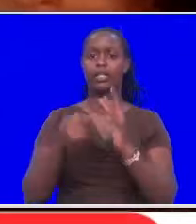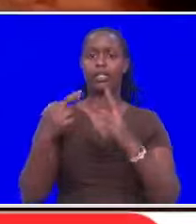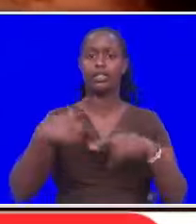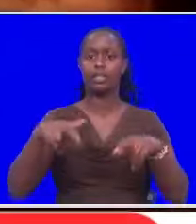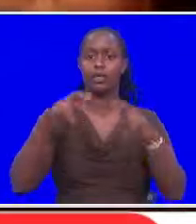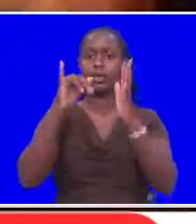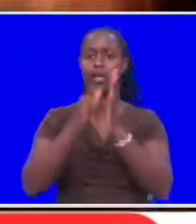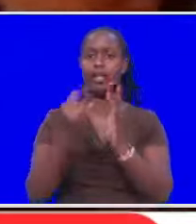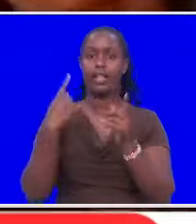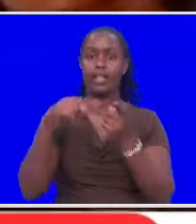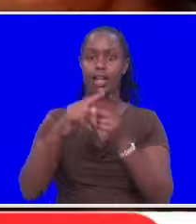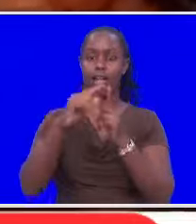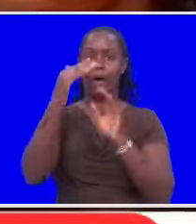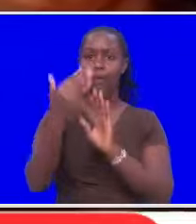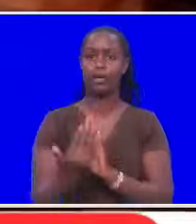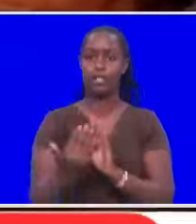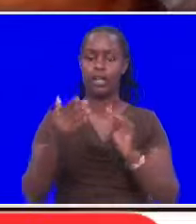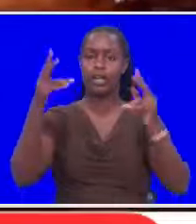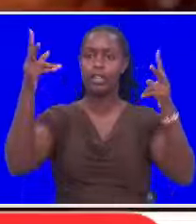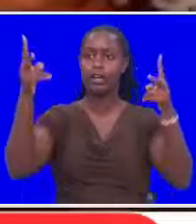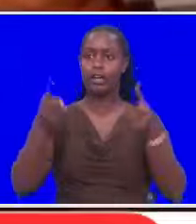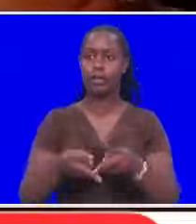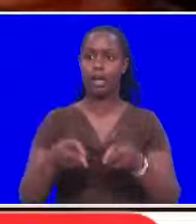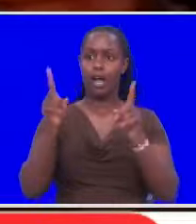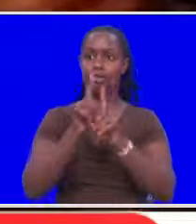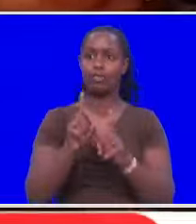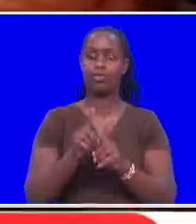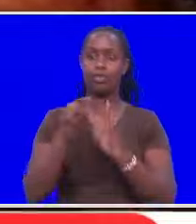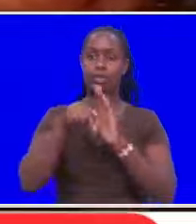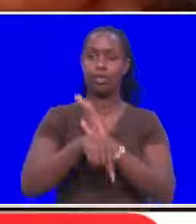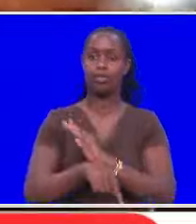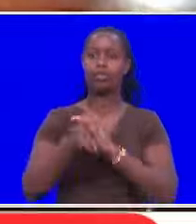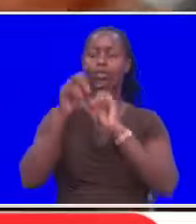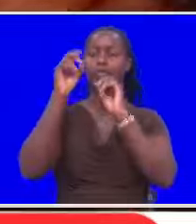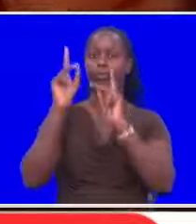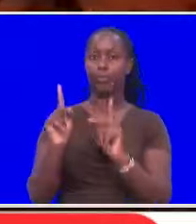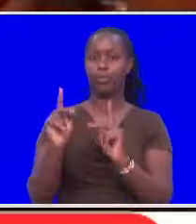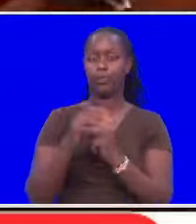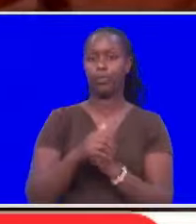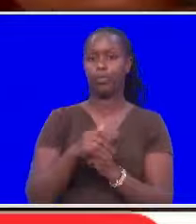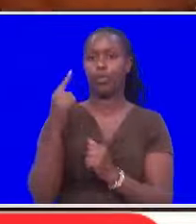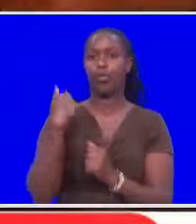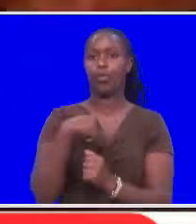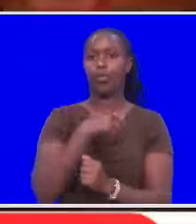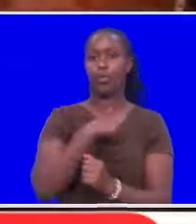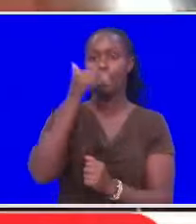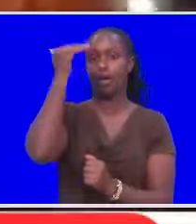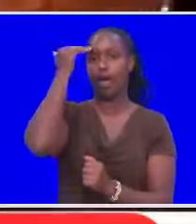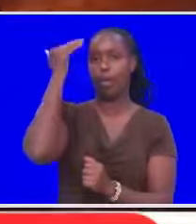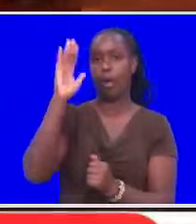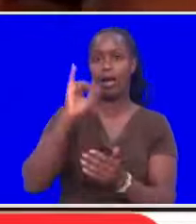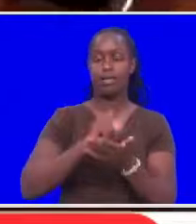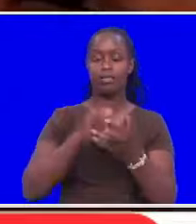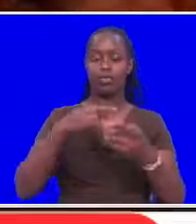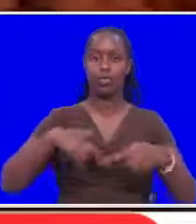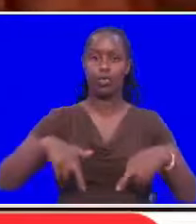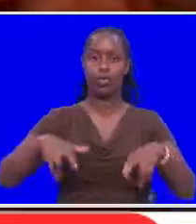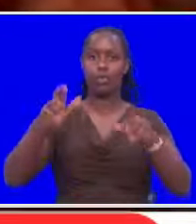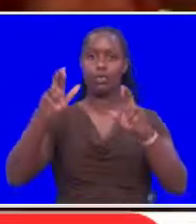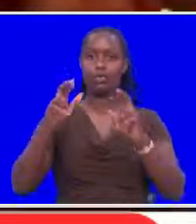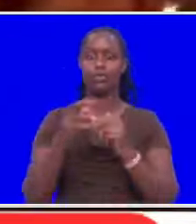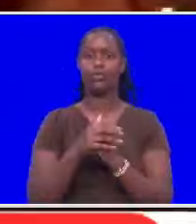the escarpment and down to the Rift Valley. Okay, we are aware that this road, there